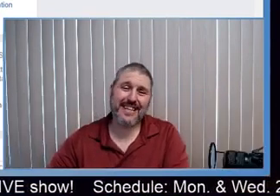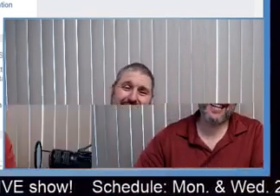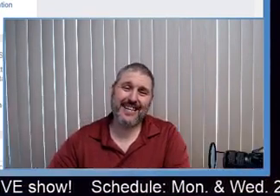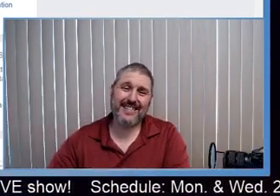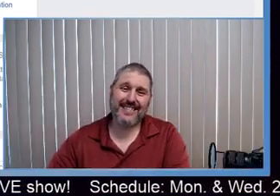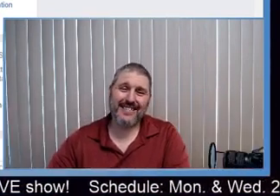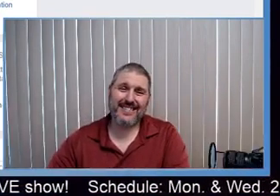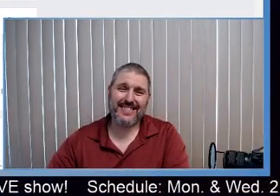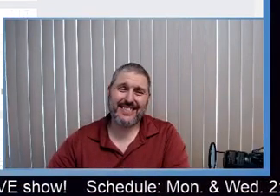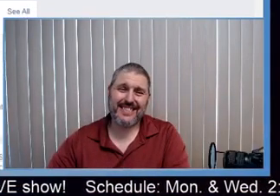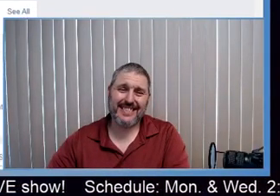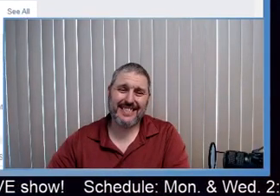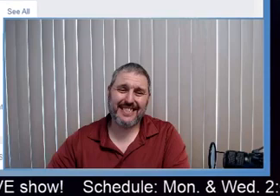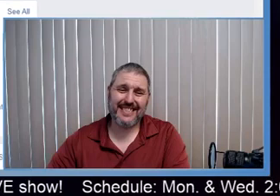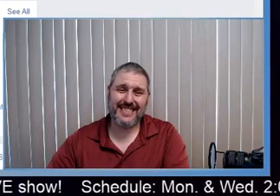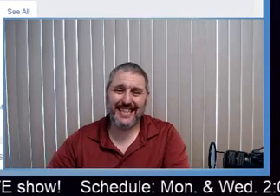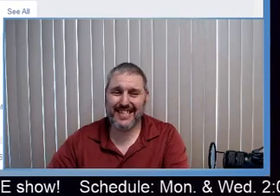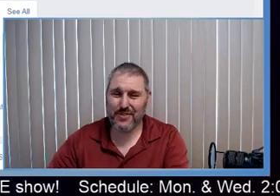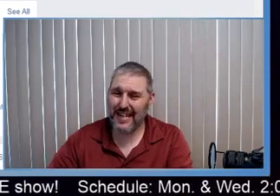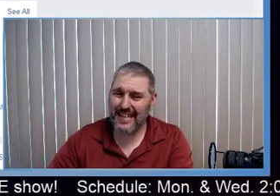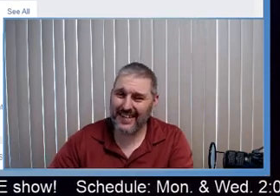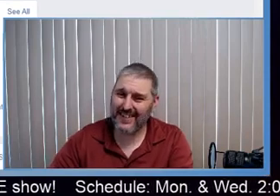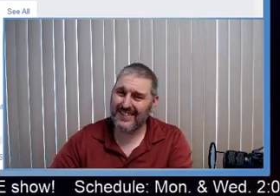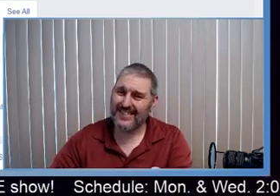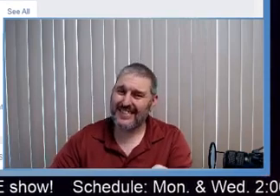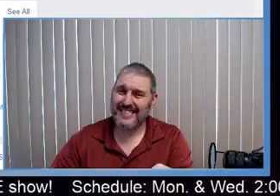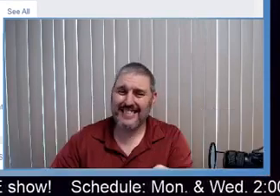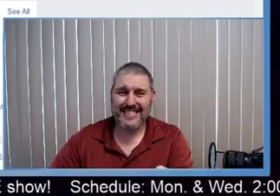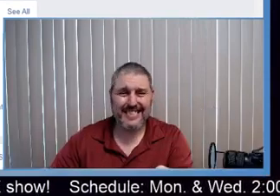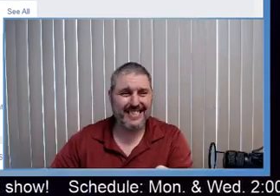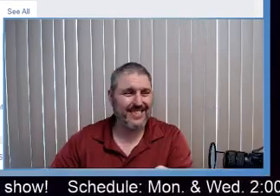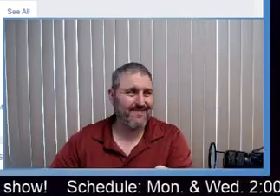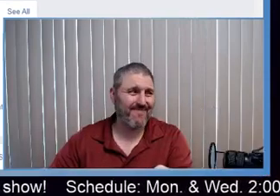here's the thing, guys. Like this right here,